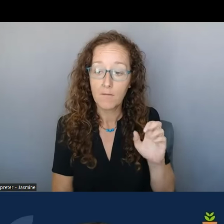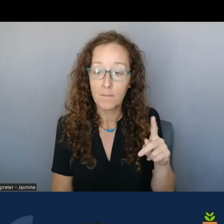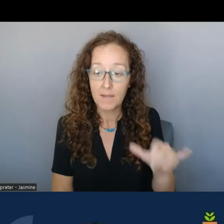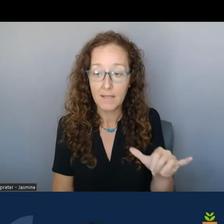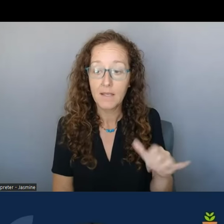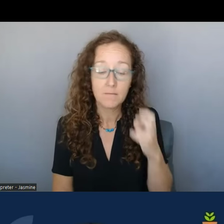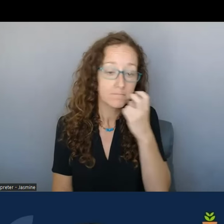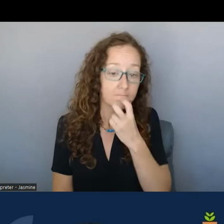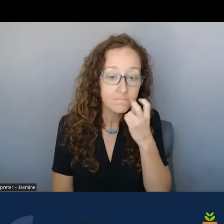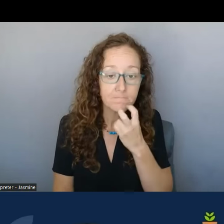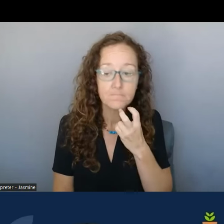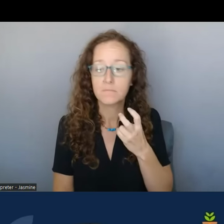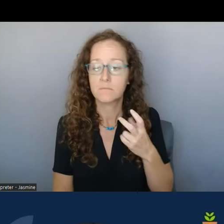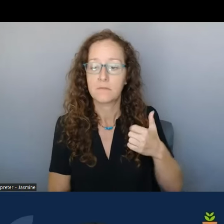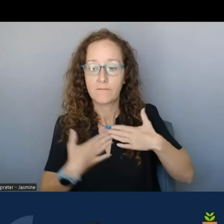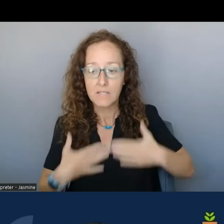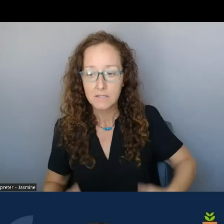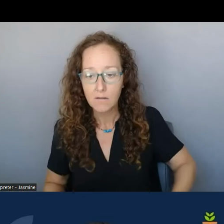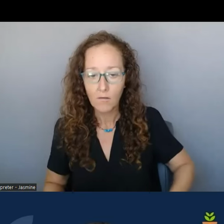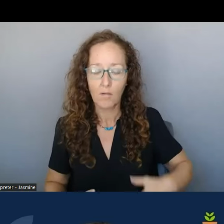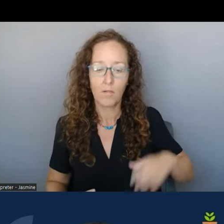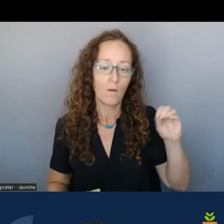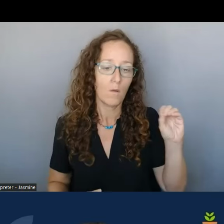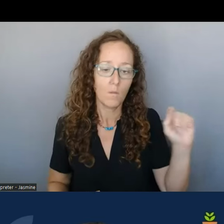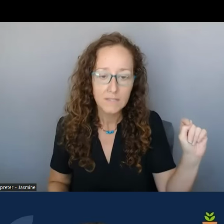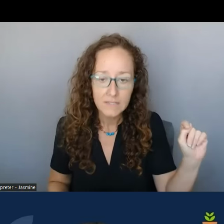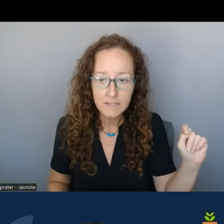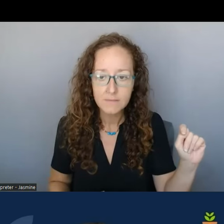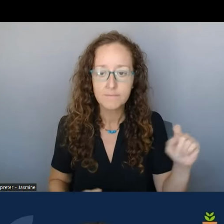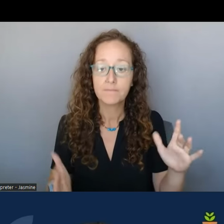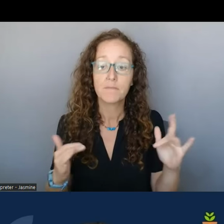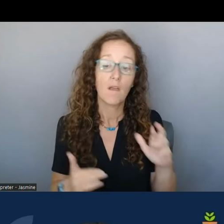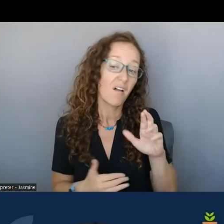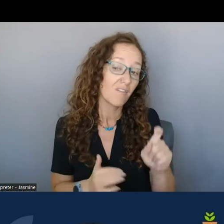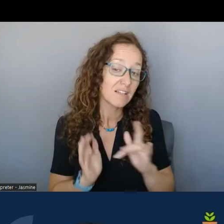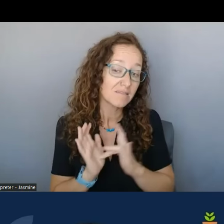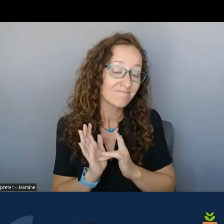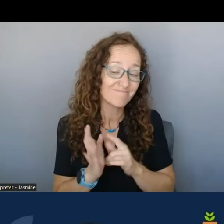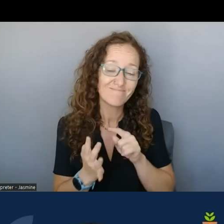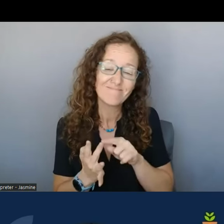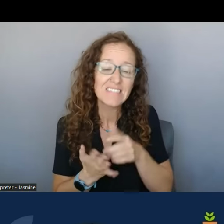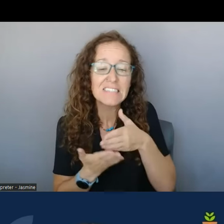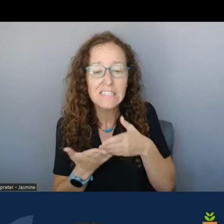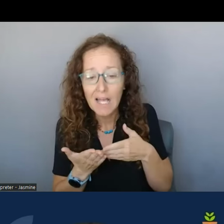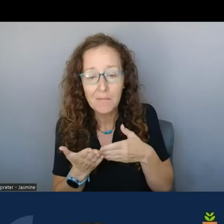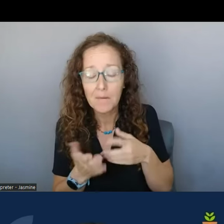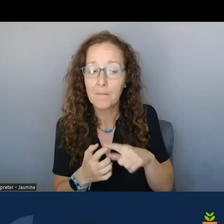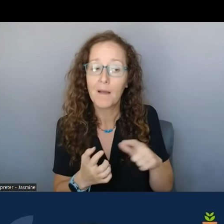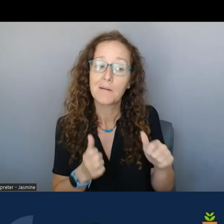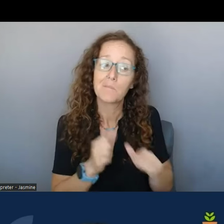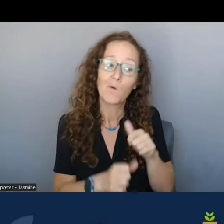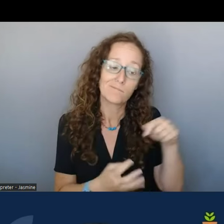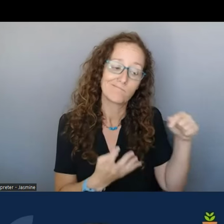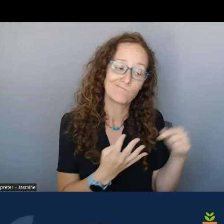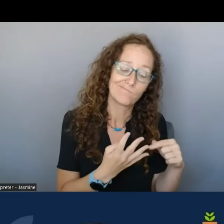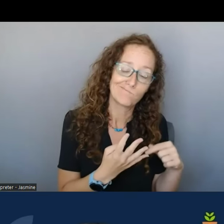drugs. We'll talk about that. But for the most part, prescription drugs are covered elsewhere. You can have blood coverage